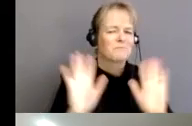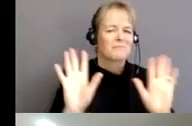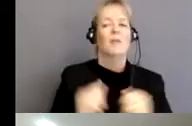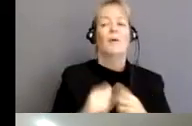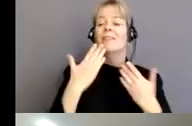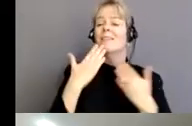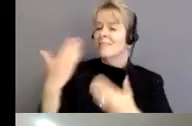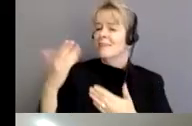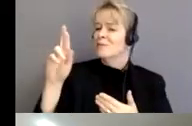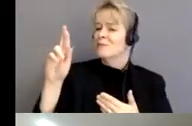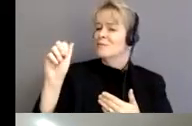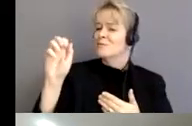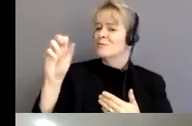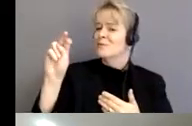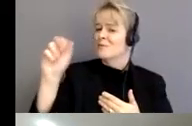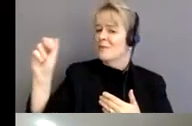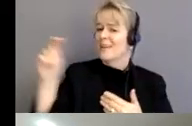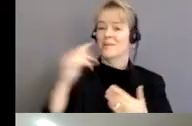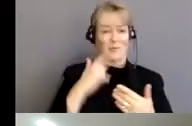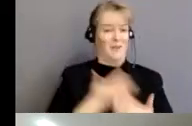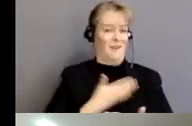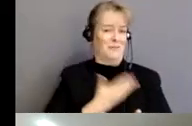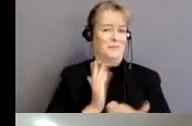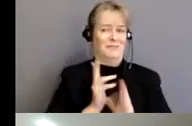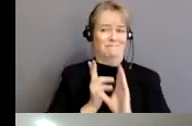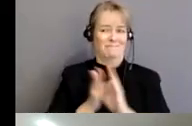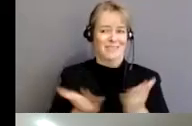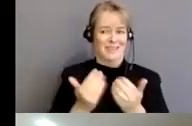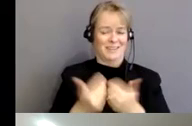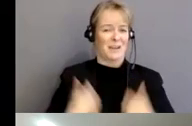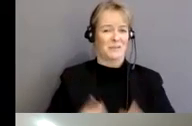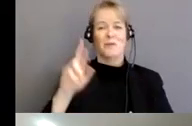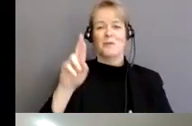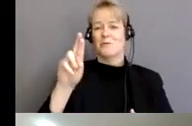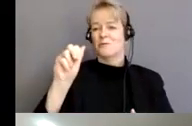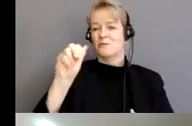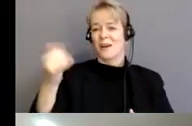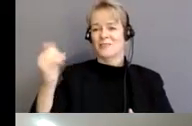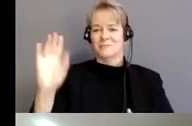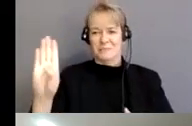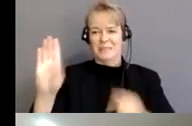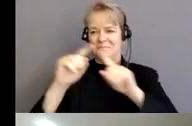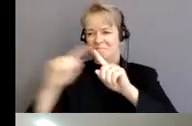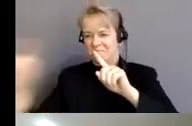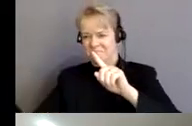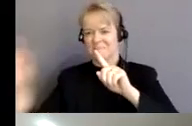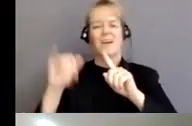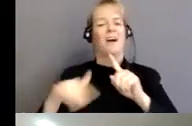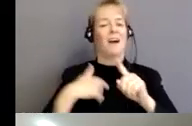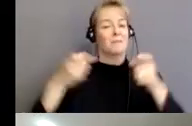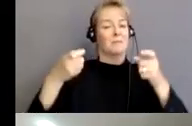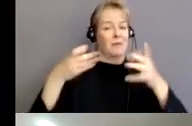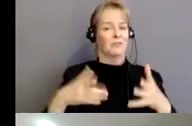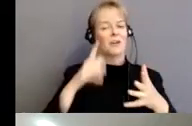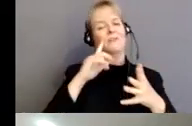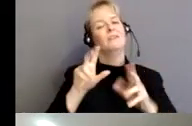you, Rianne. We're very happy to be here. As Rianne said, my name is Raj. I'm Raj Balasubramanian. I'm the Manager of Investor Engagement and Outreach at the